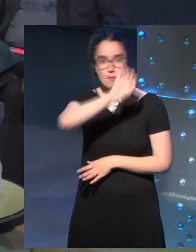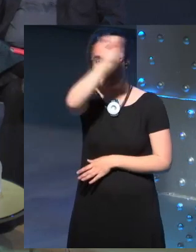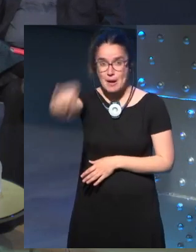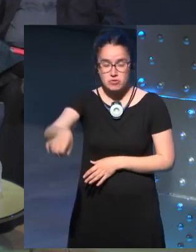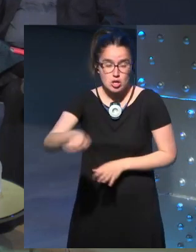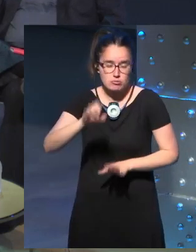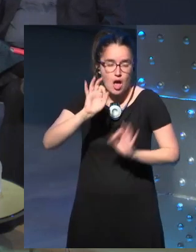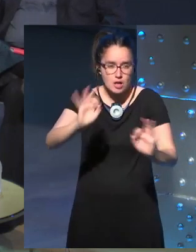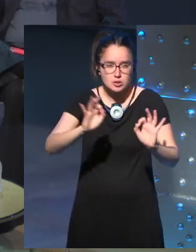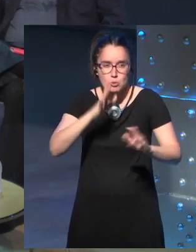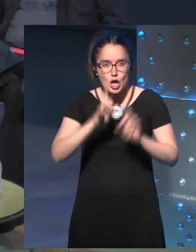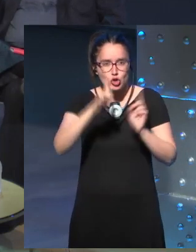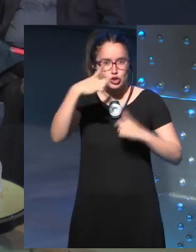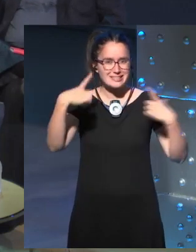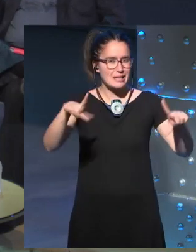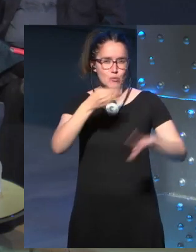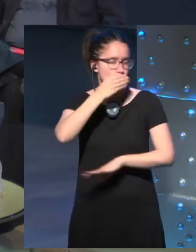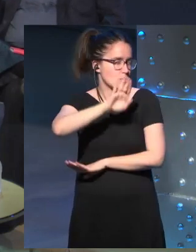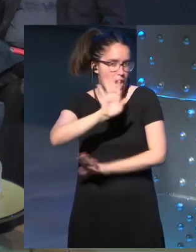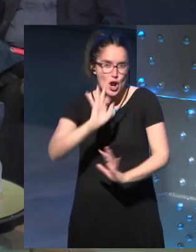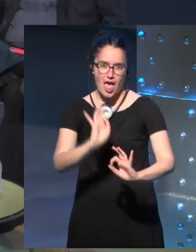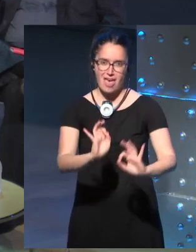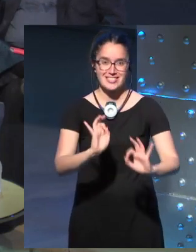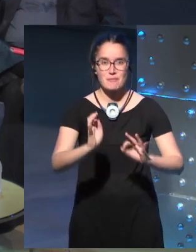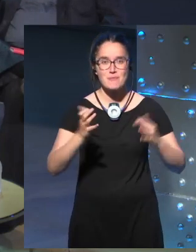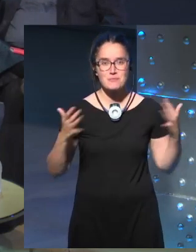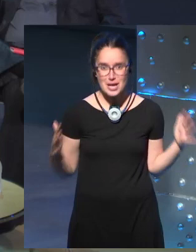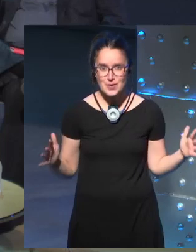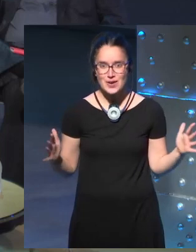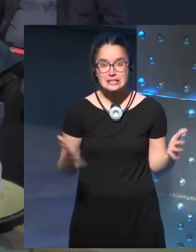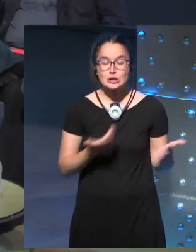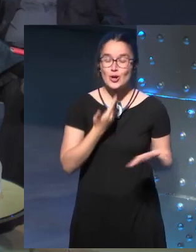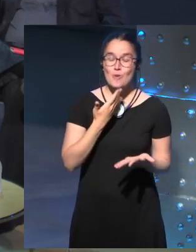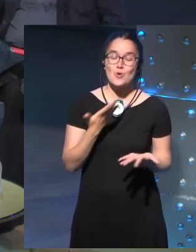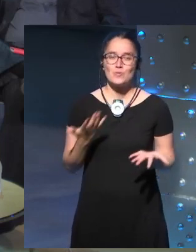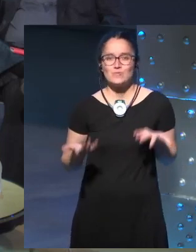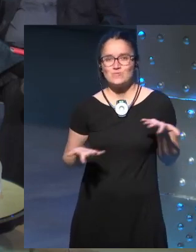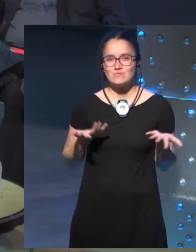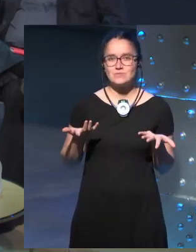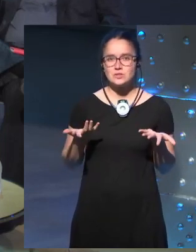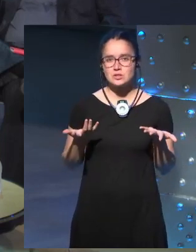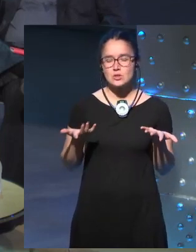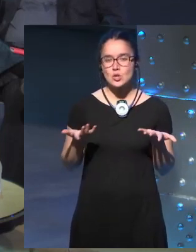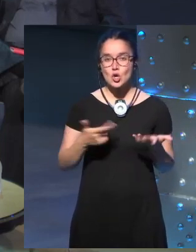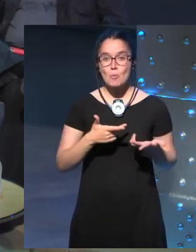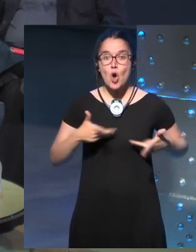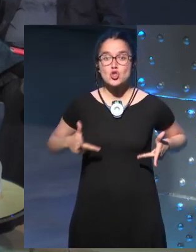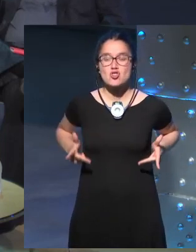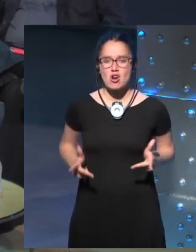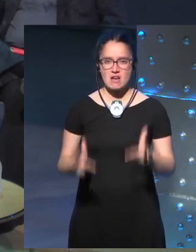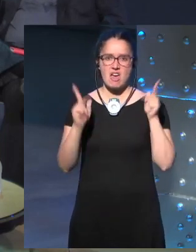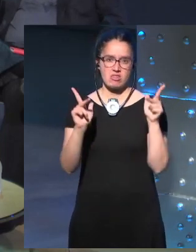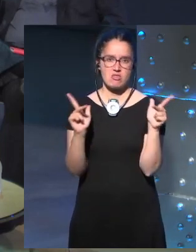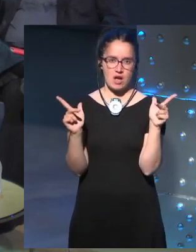gods. But there's a kind of polytheistic toleration here where I